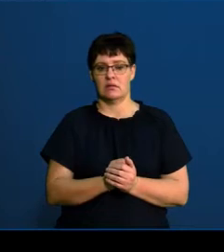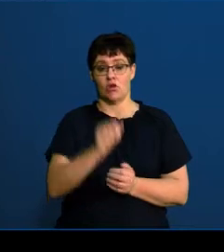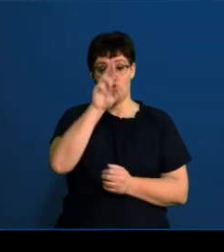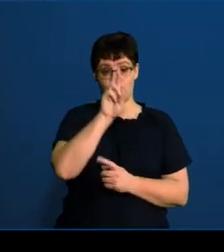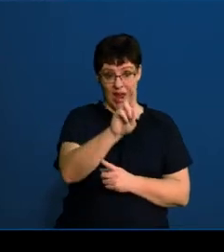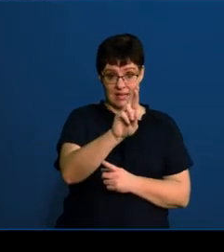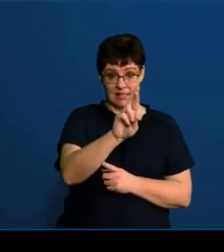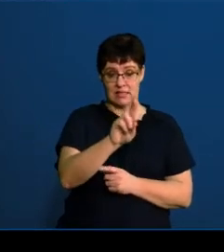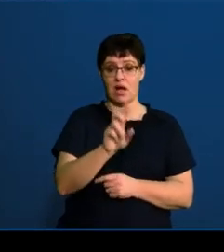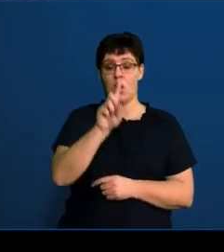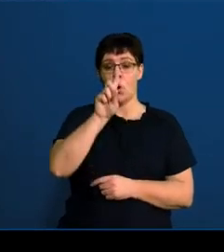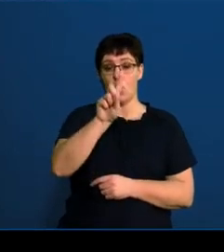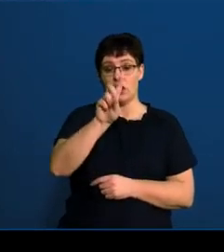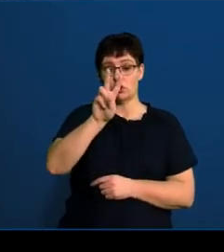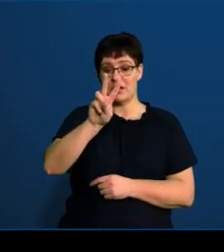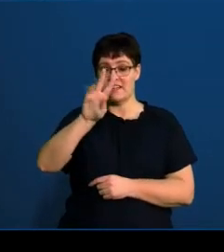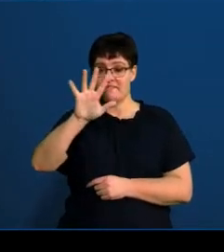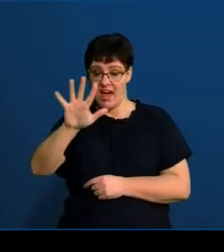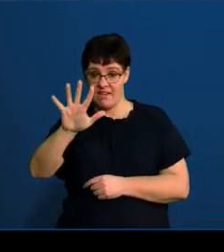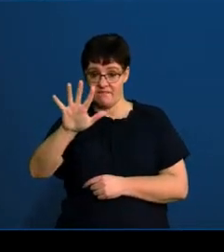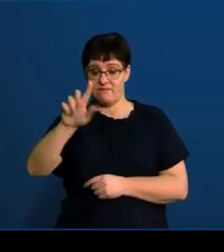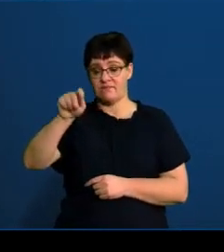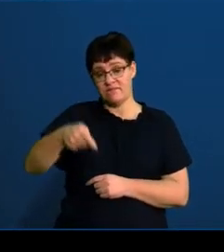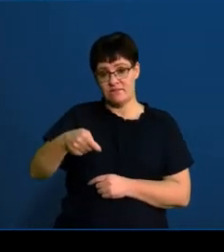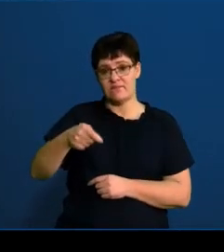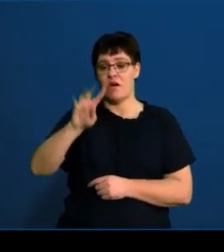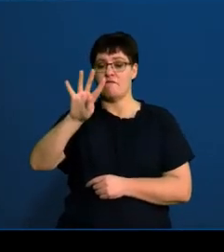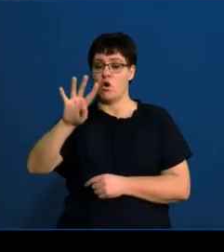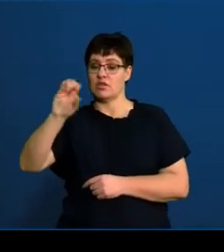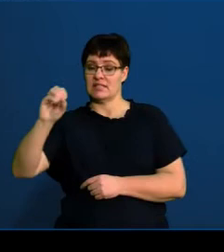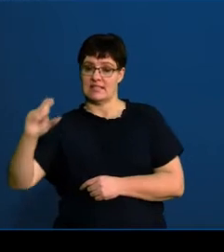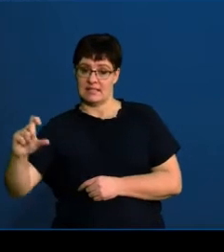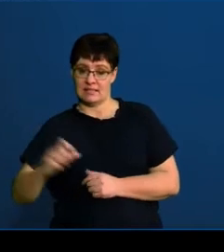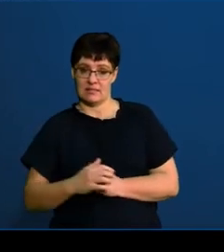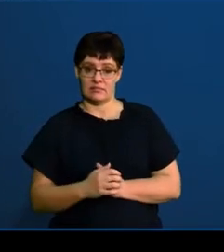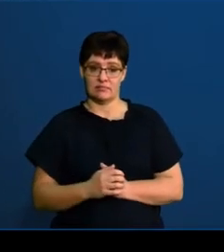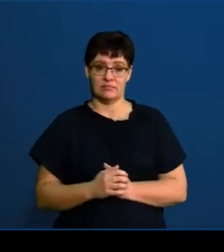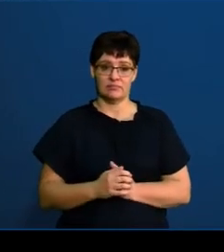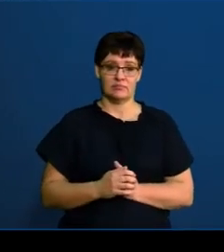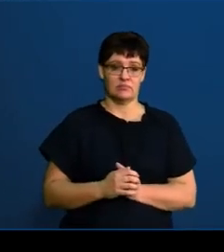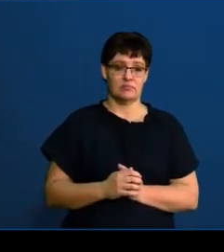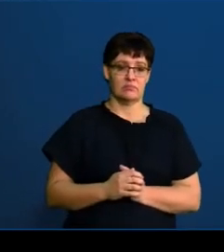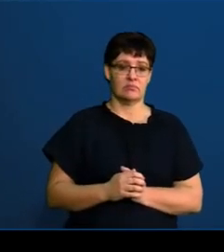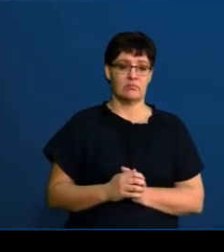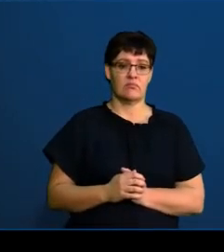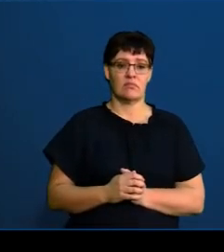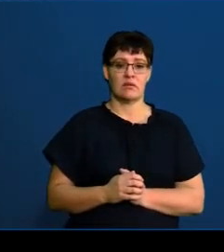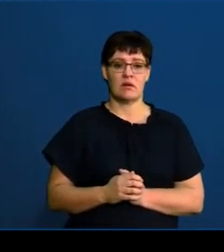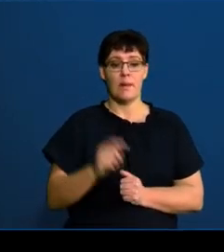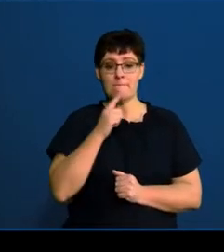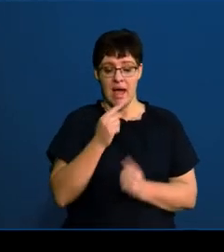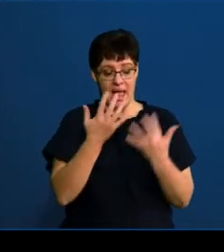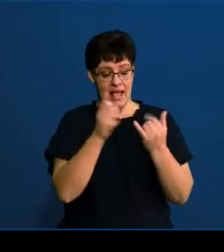is 125 rand and 40 cents. Now, I actually wanted to write this out fully. That's what my calculator